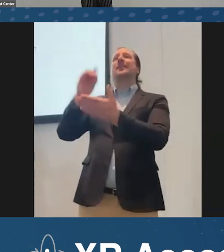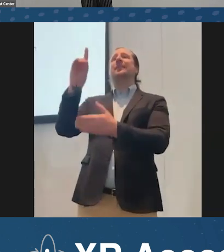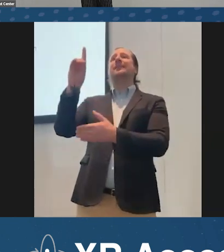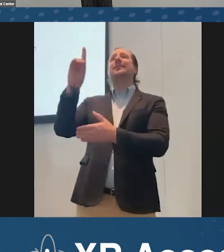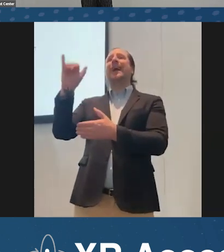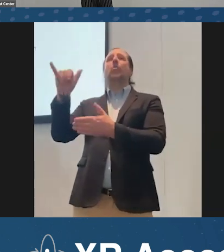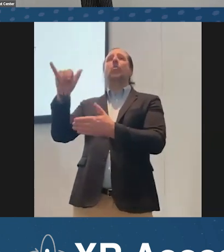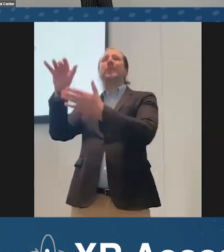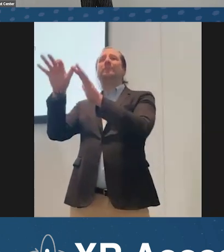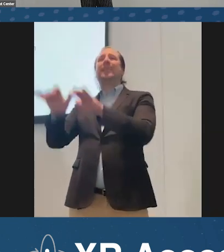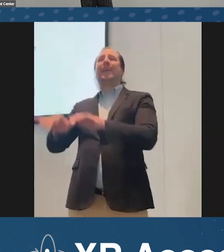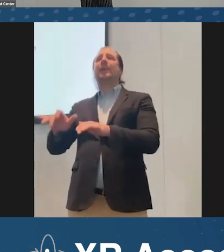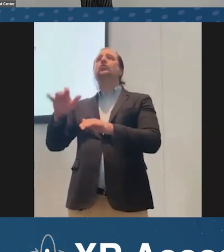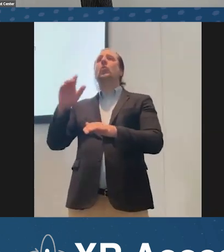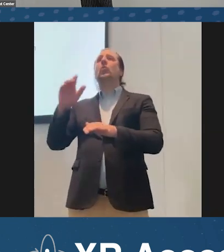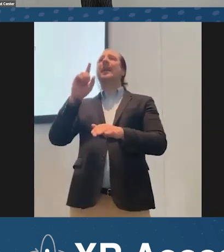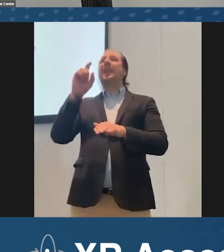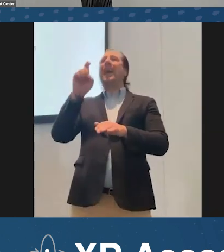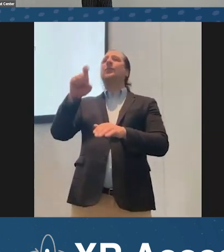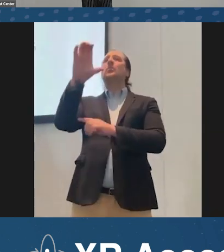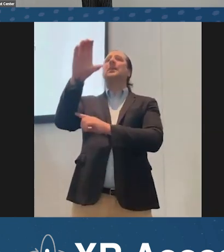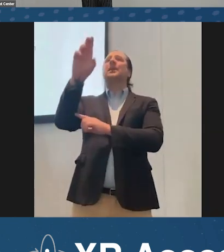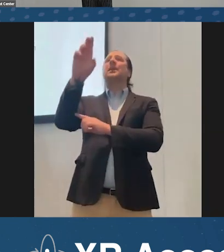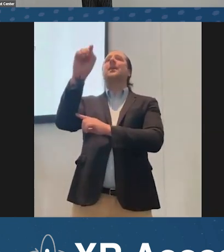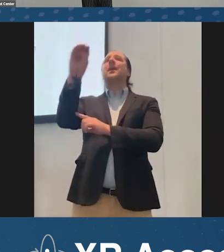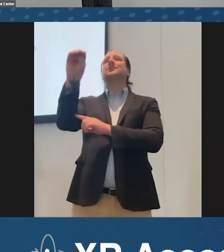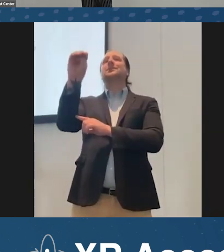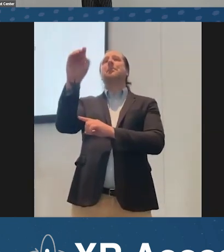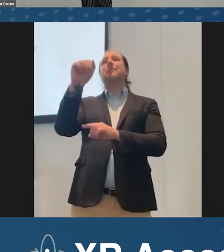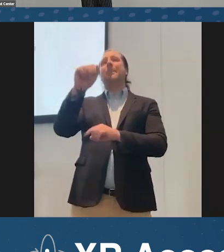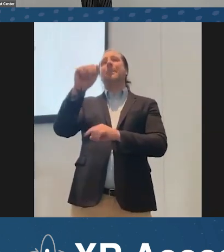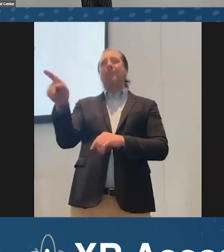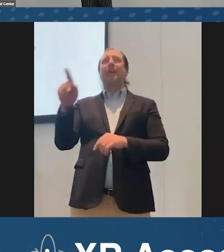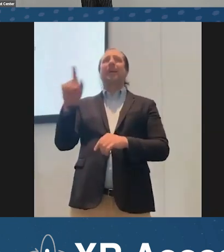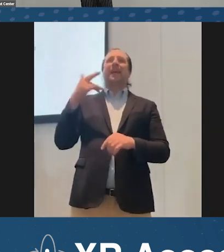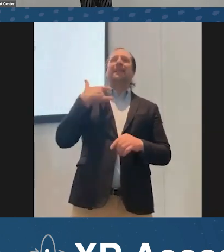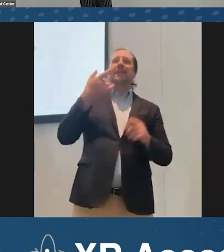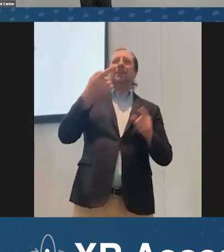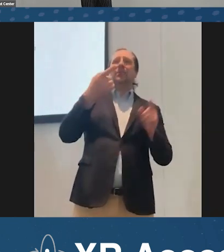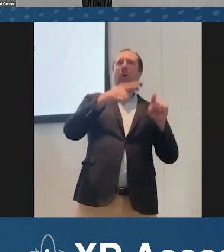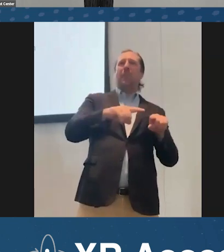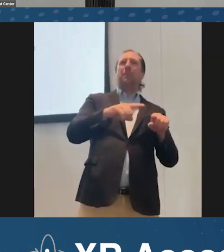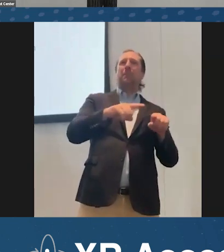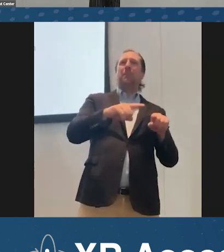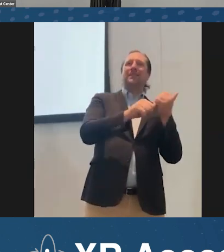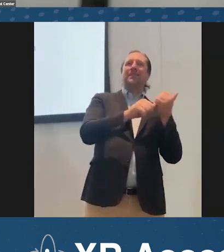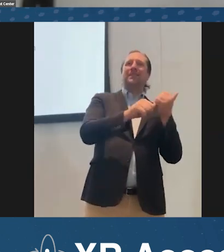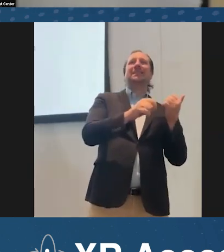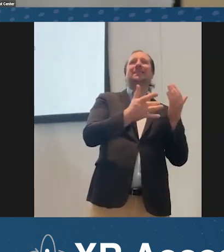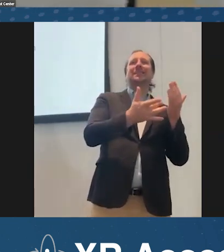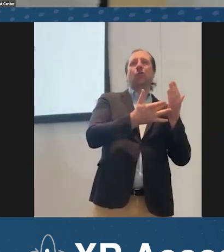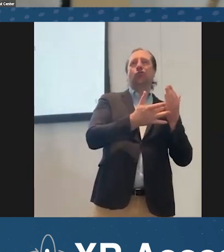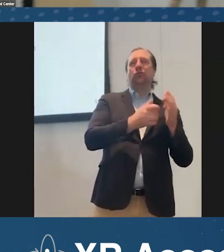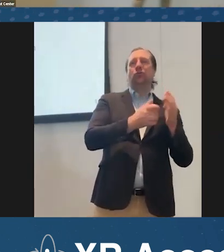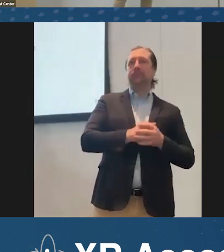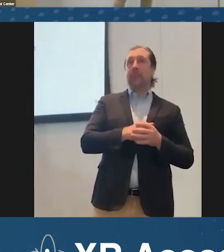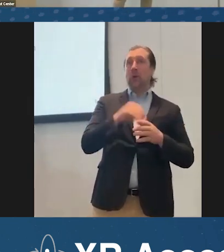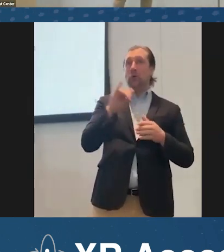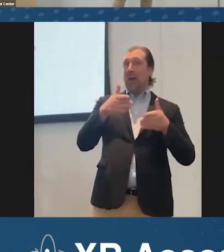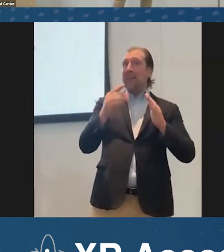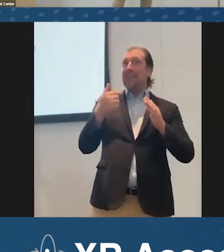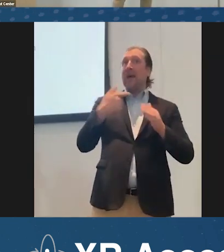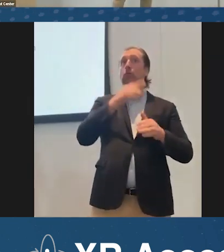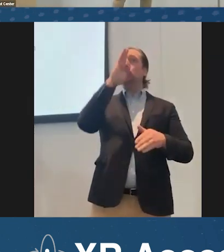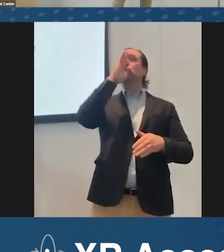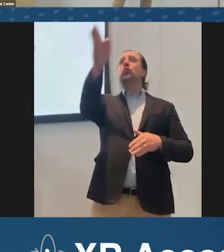develop a custom application, unfortunately, how things happen usually with assistive tech. This allows us to